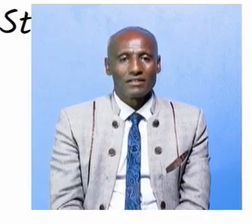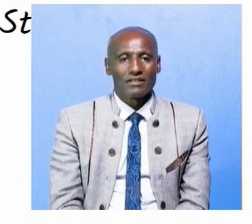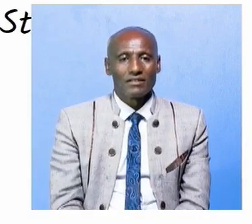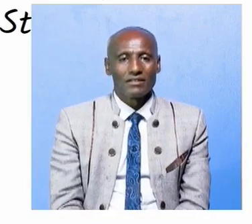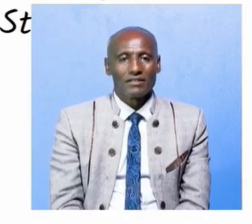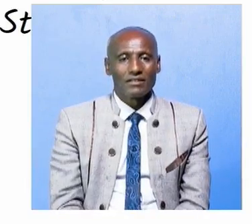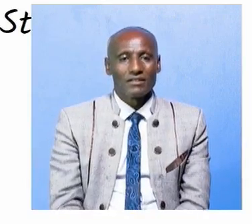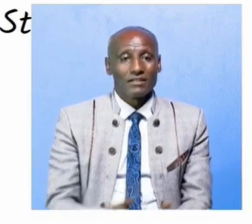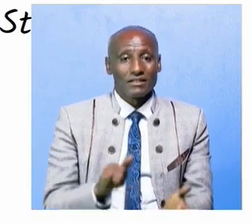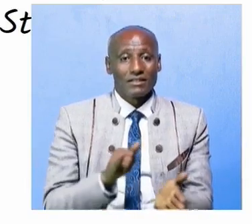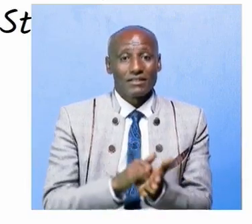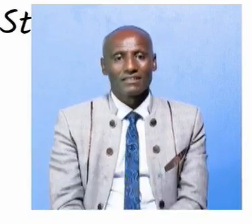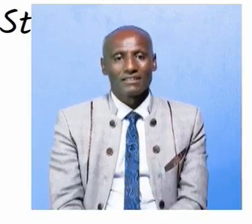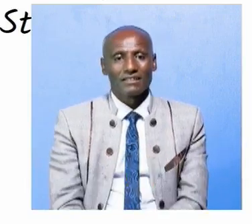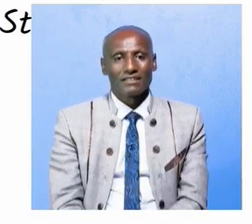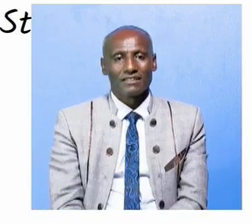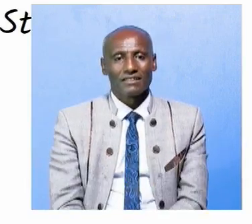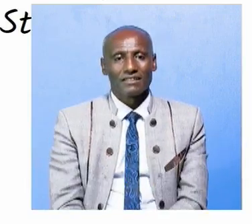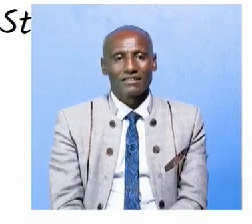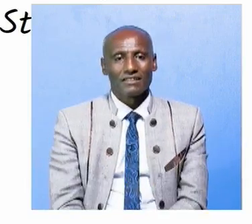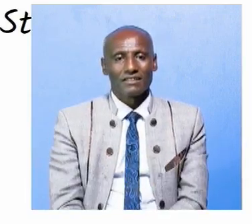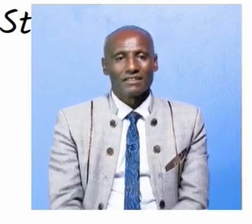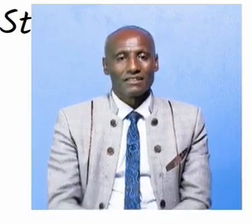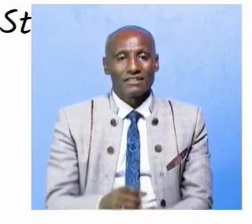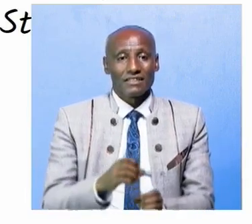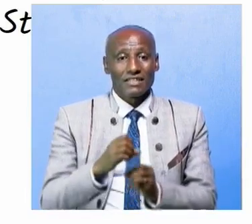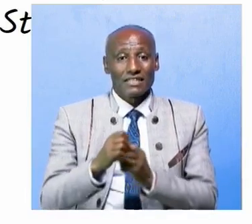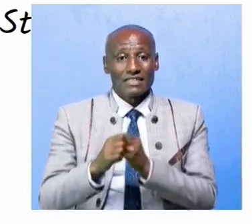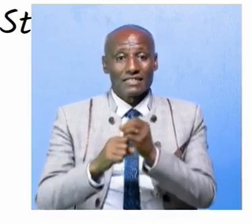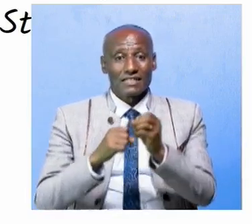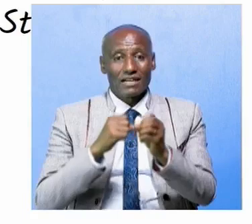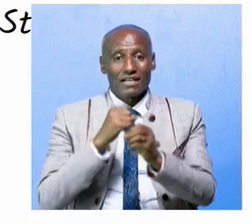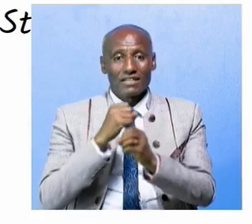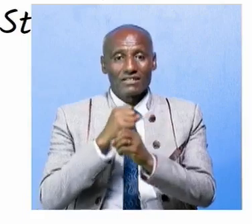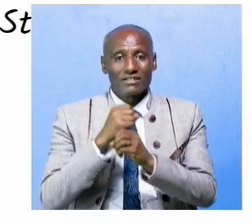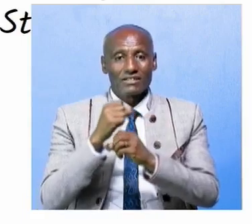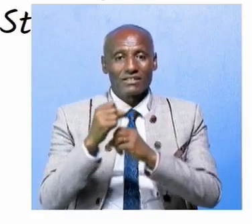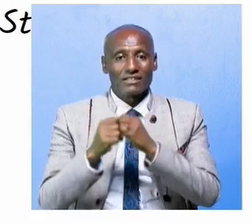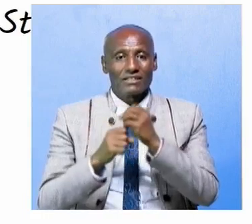That's interesting, yeah? Science